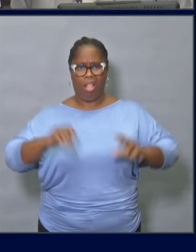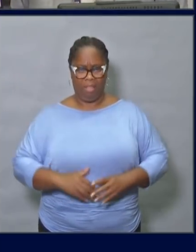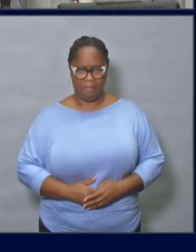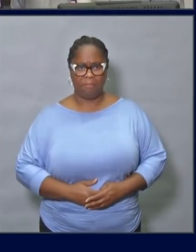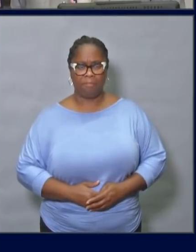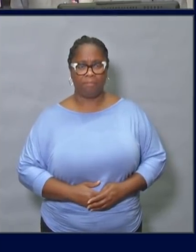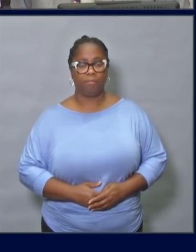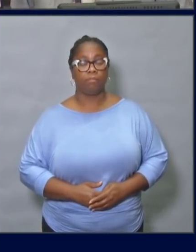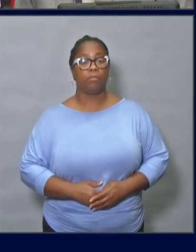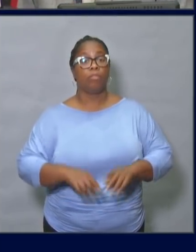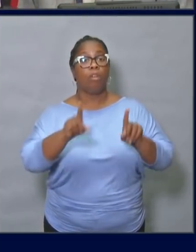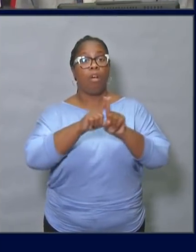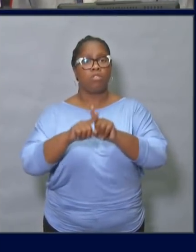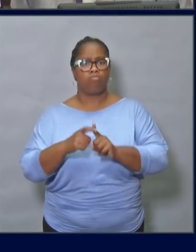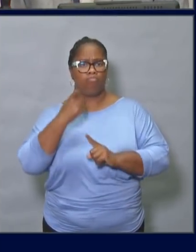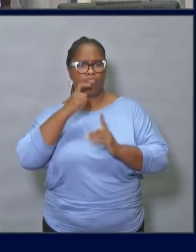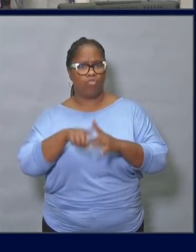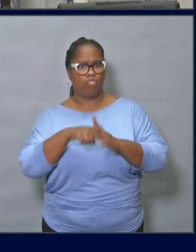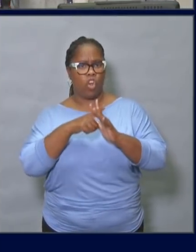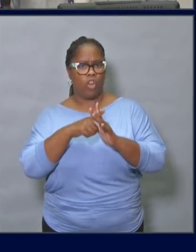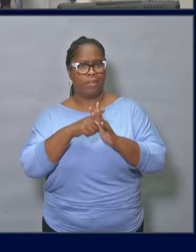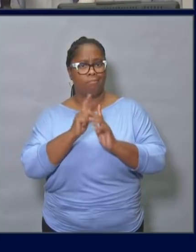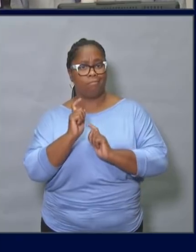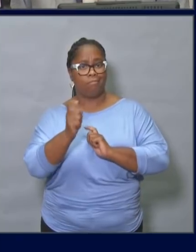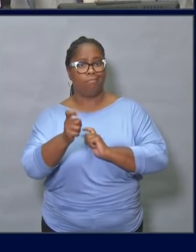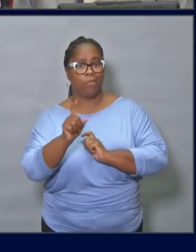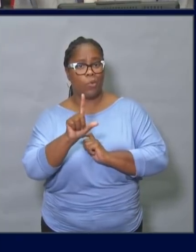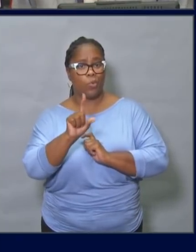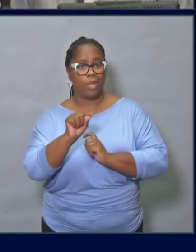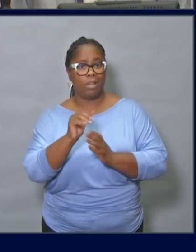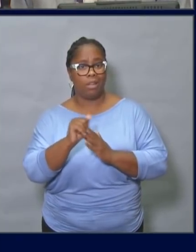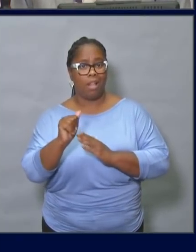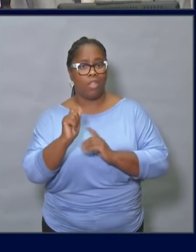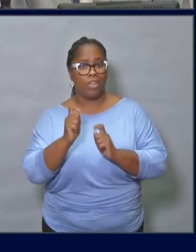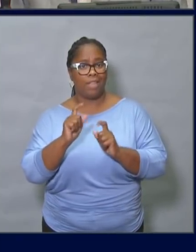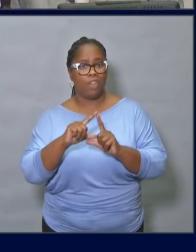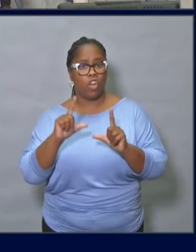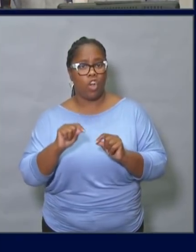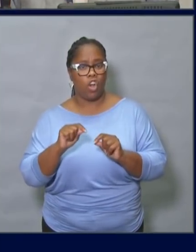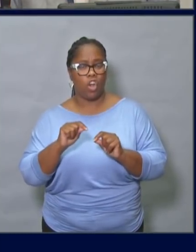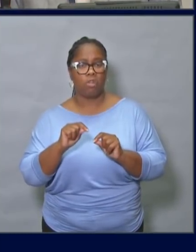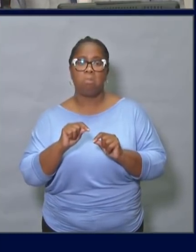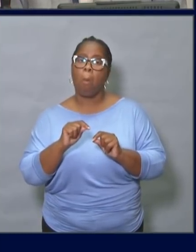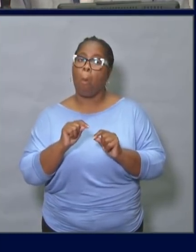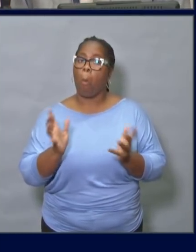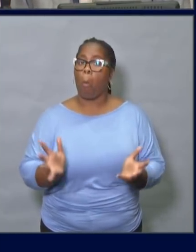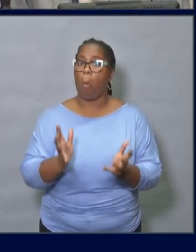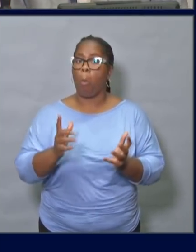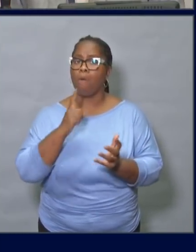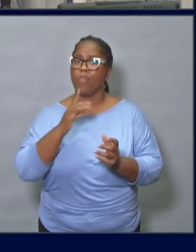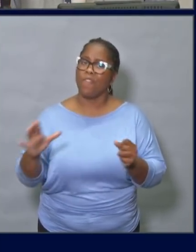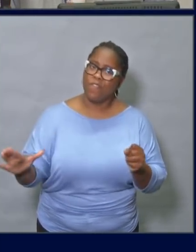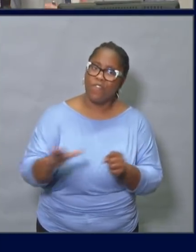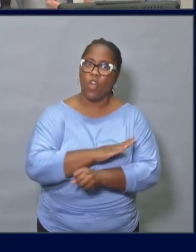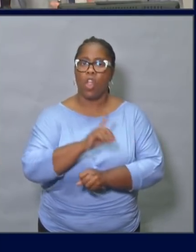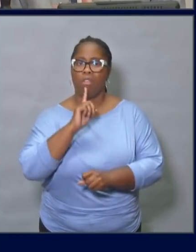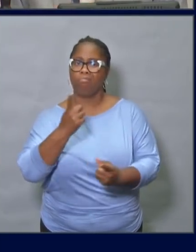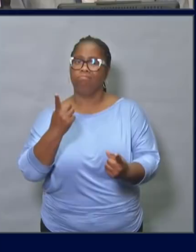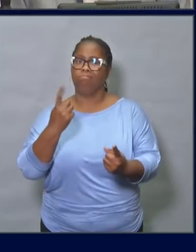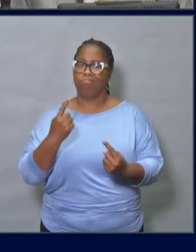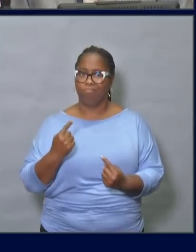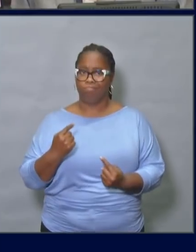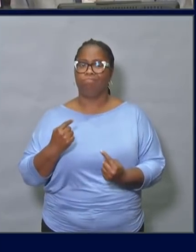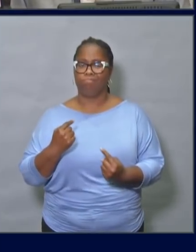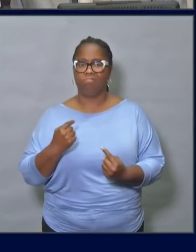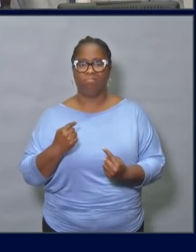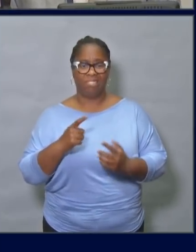also piloting offering a $20 gift card as an incentive for full participation in the interview process, which, as I've